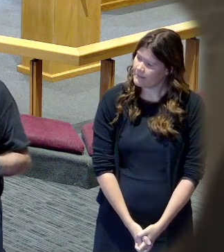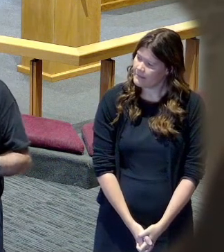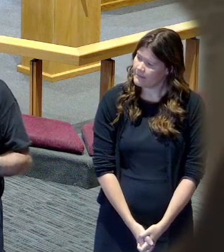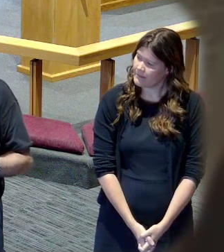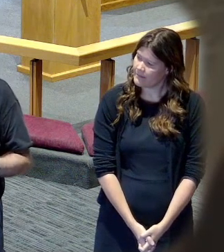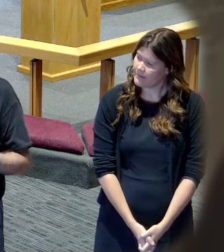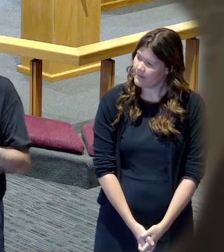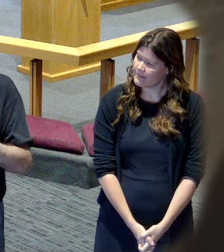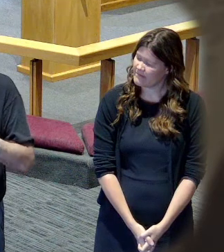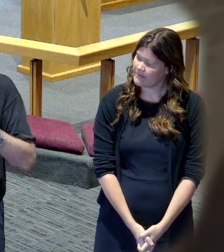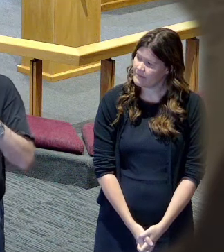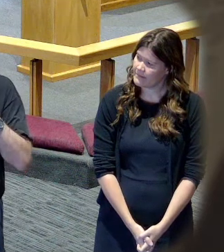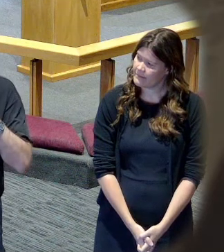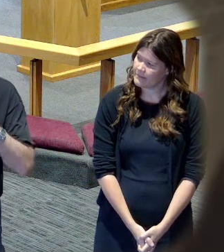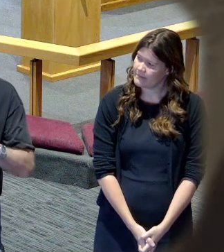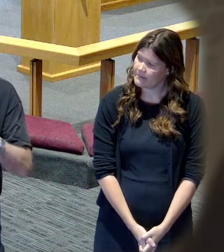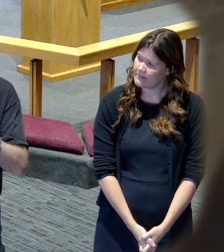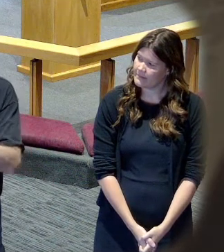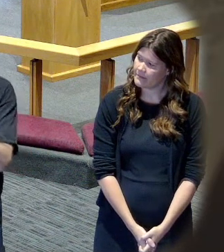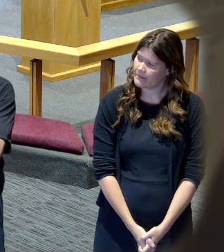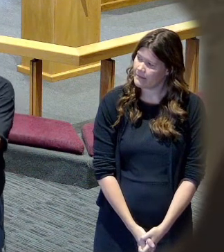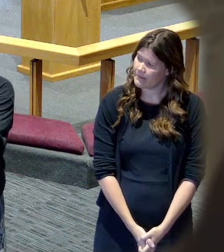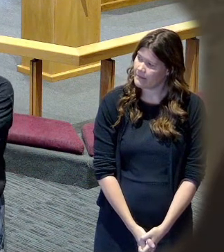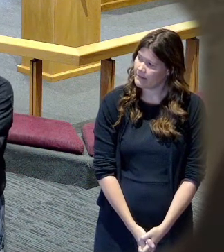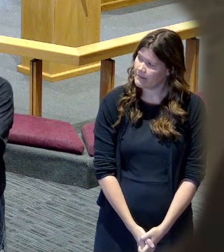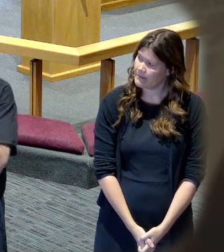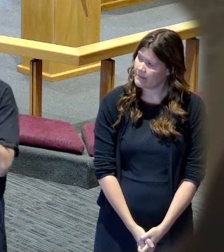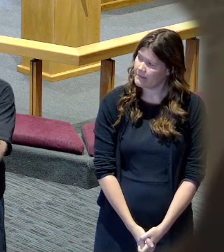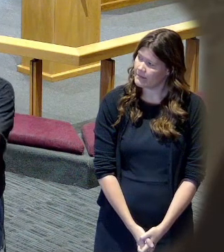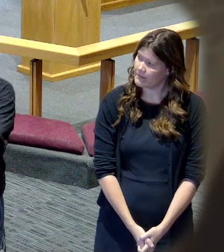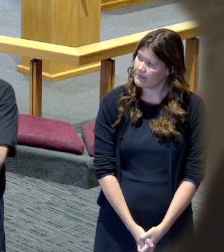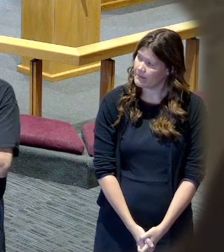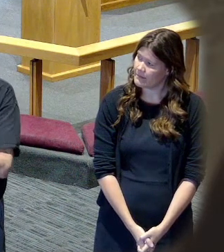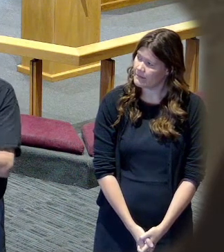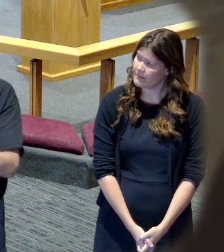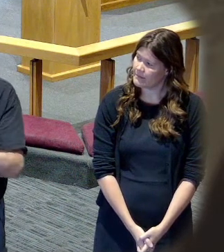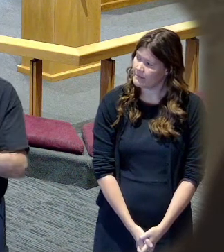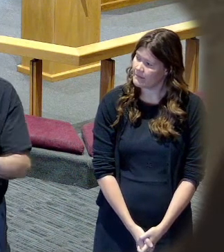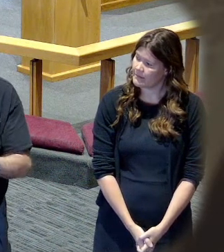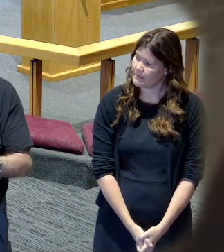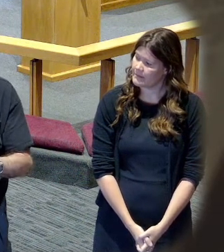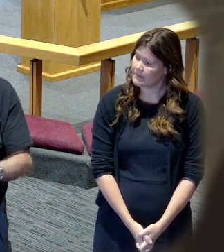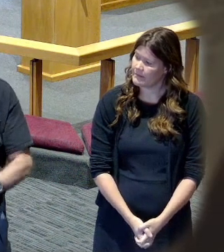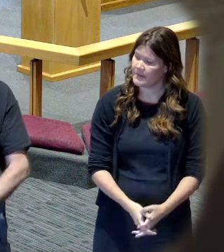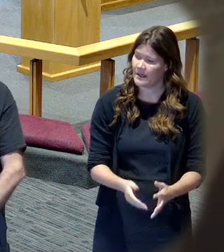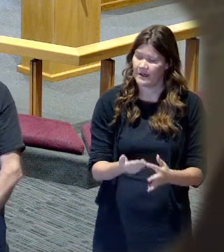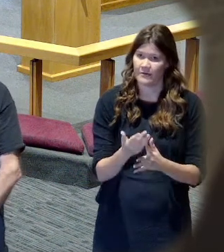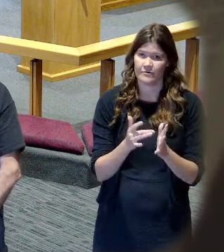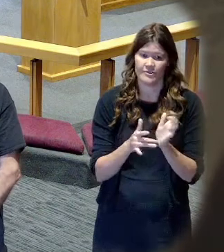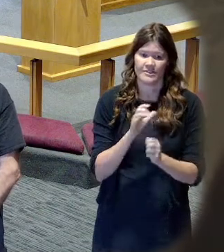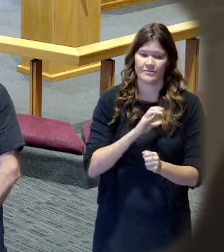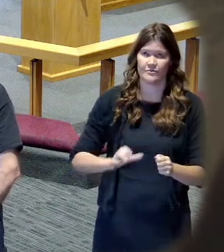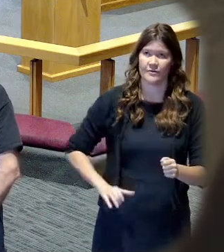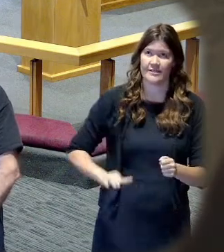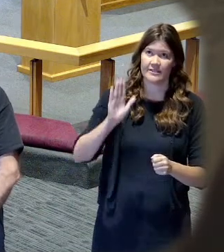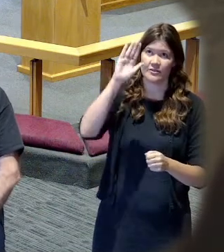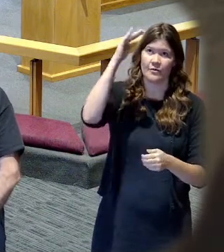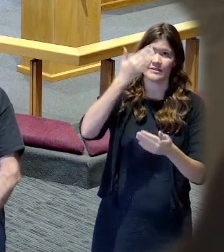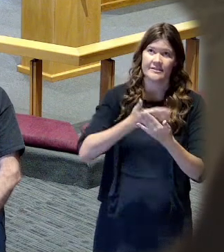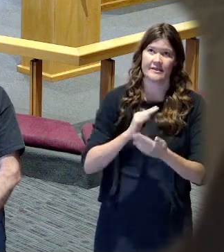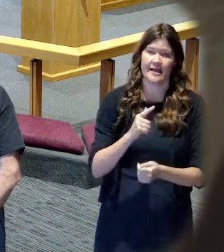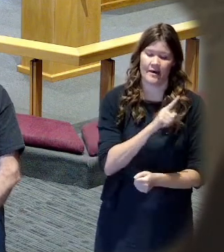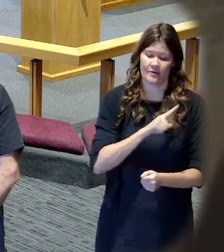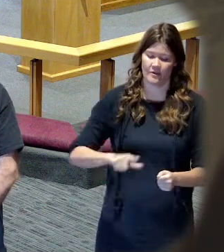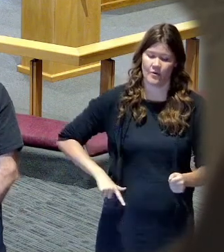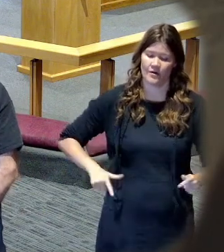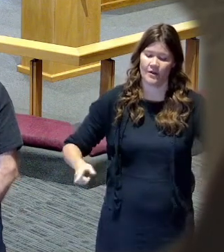persevere with steadfast faith in the confession of your name. Through Jesus Christ, your Son, our Lord, who lives and reigns